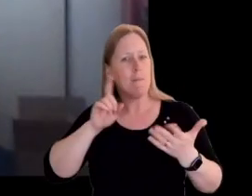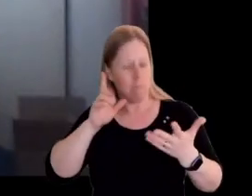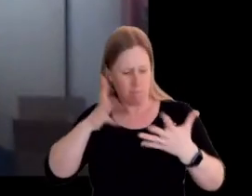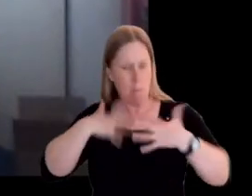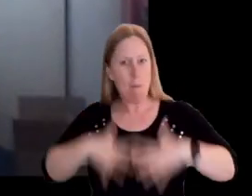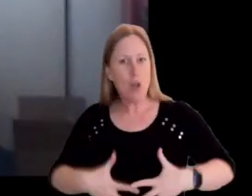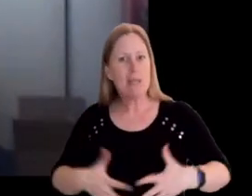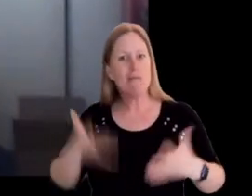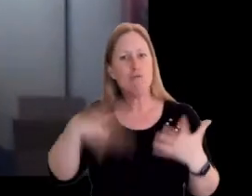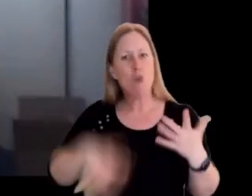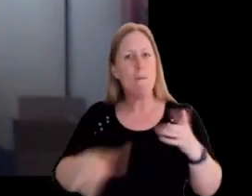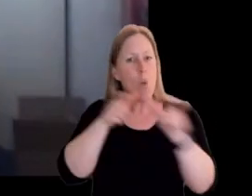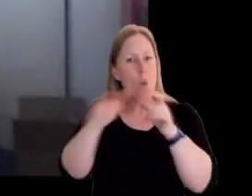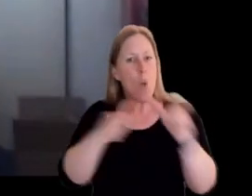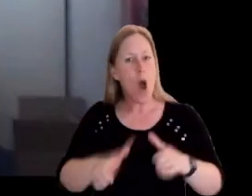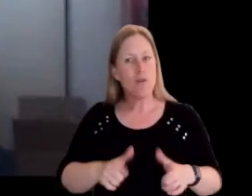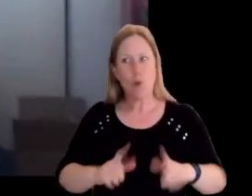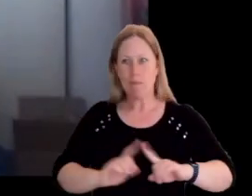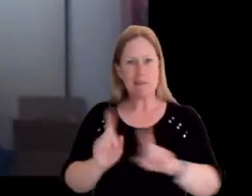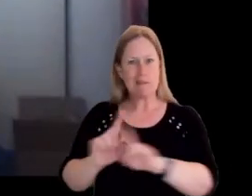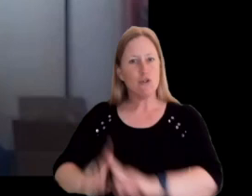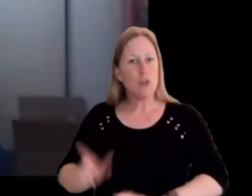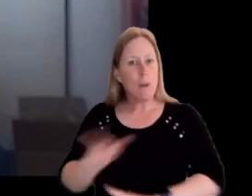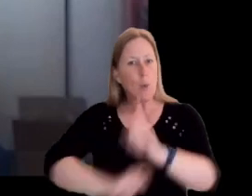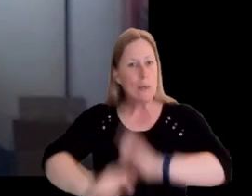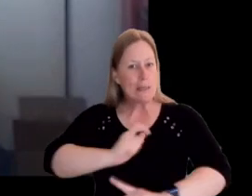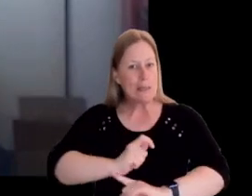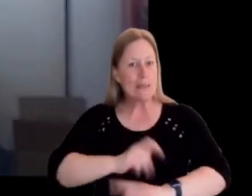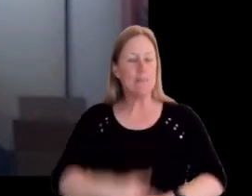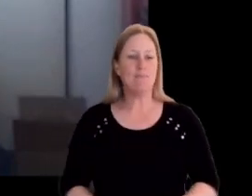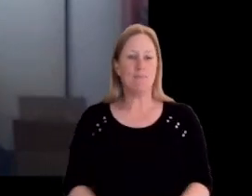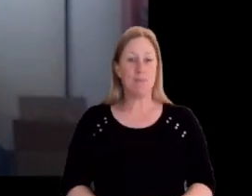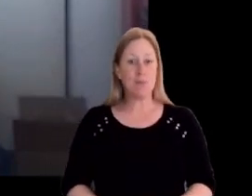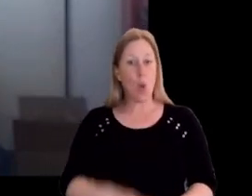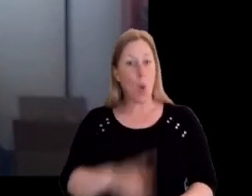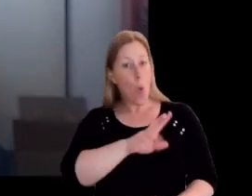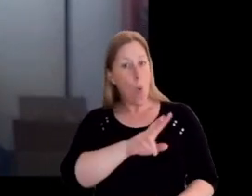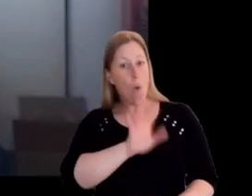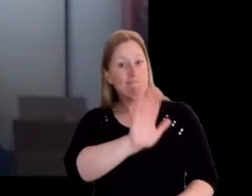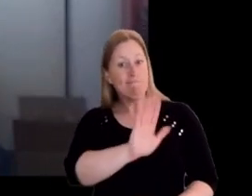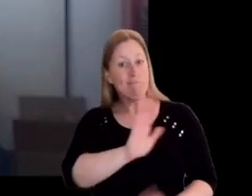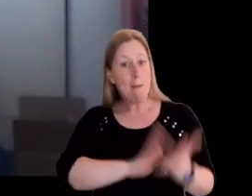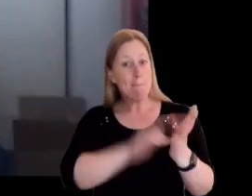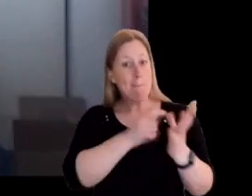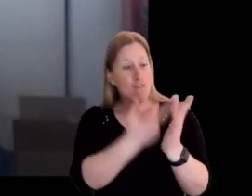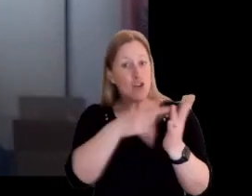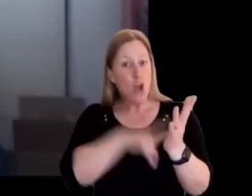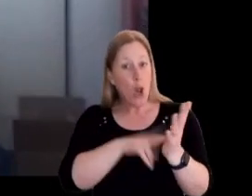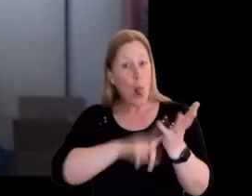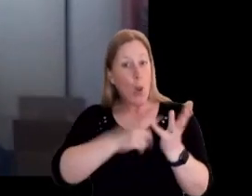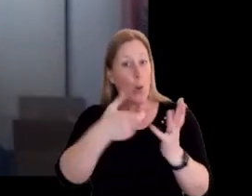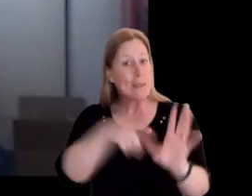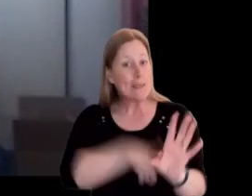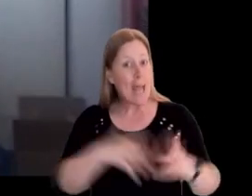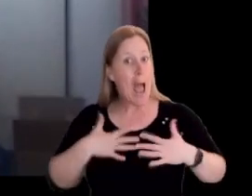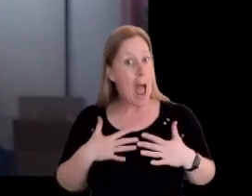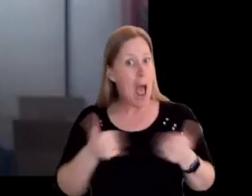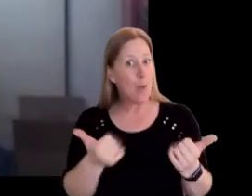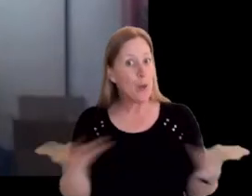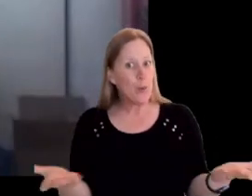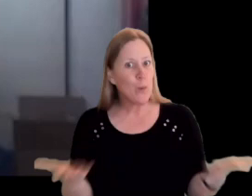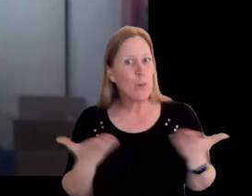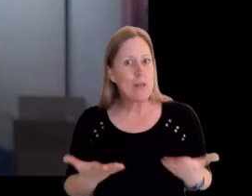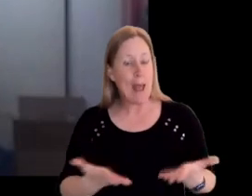affected communities. So first up, I just want to check in with both of you, Marion and Lucy. How are you doing